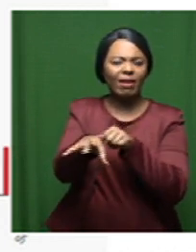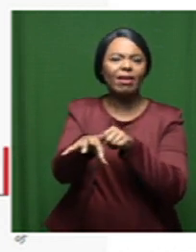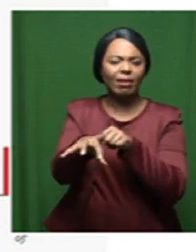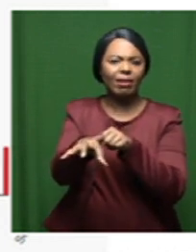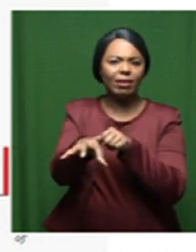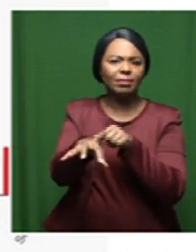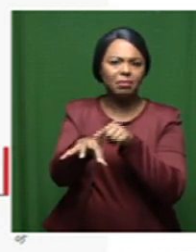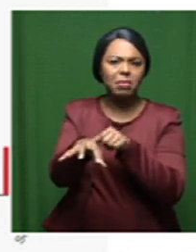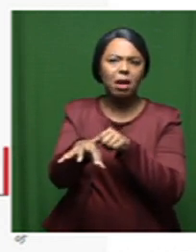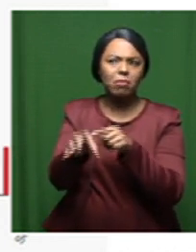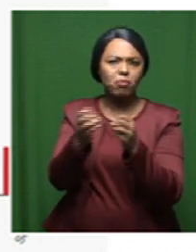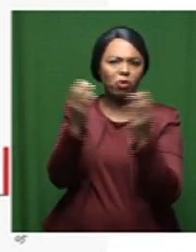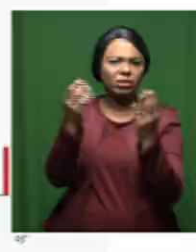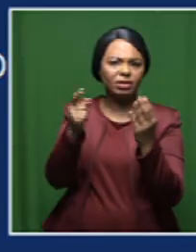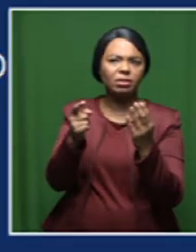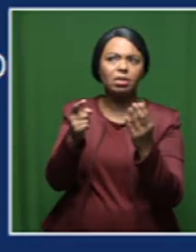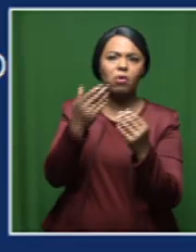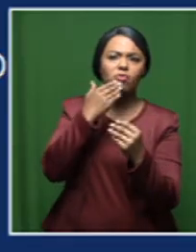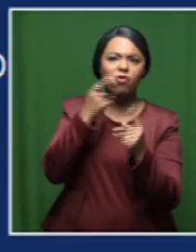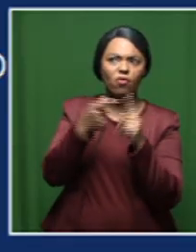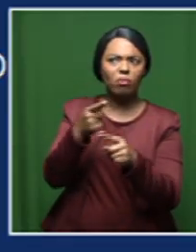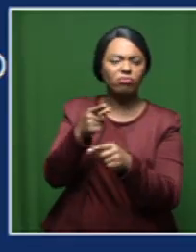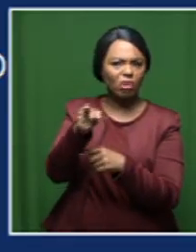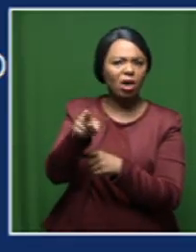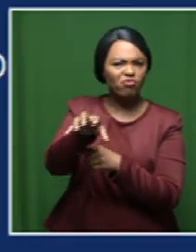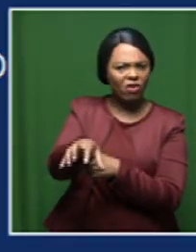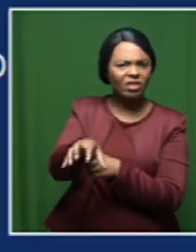the participants who were coming from that province